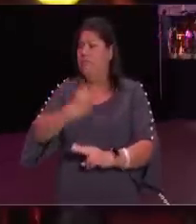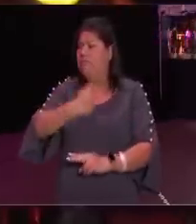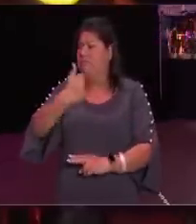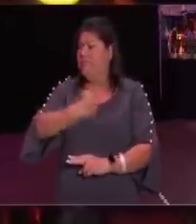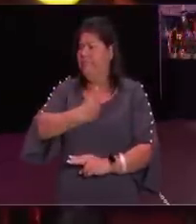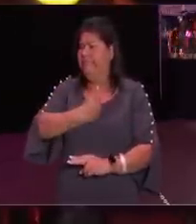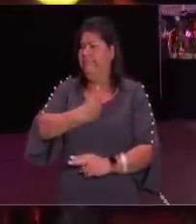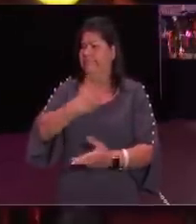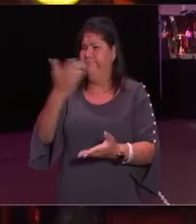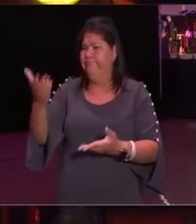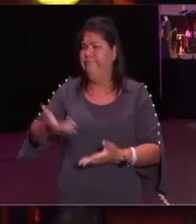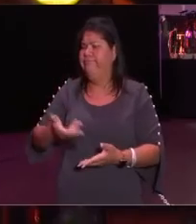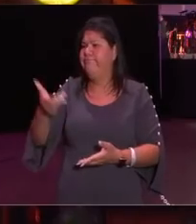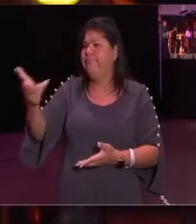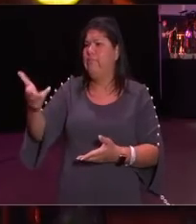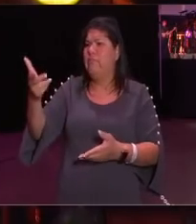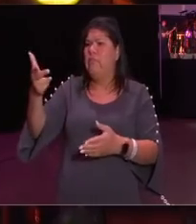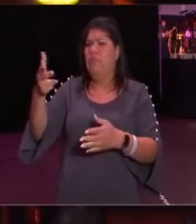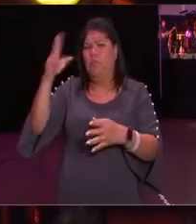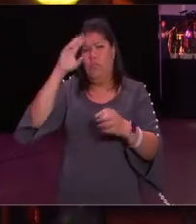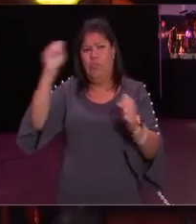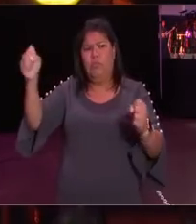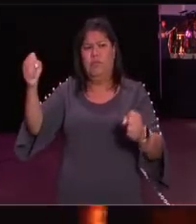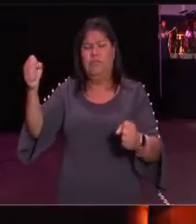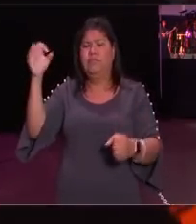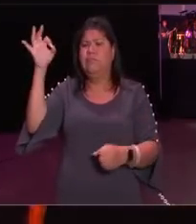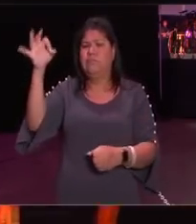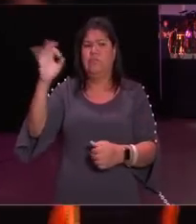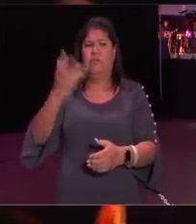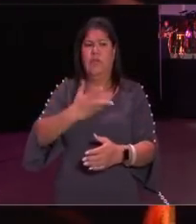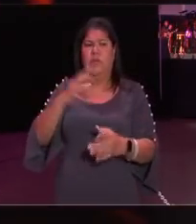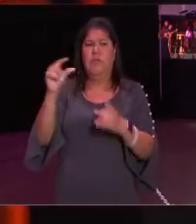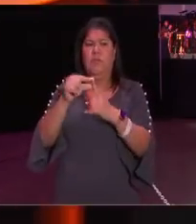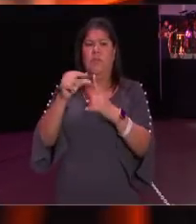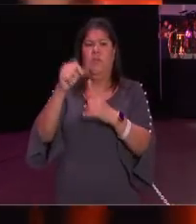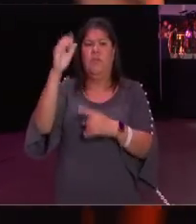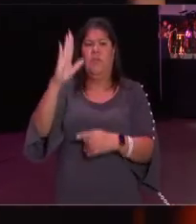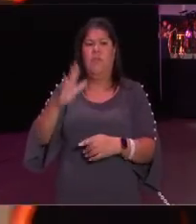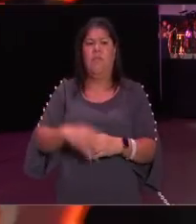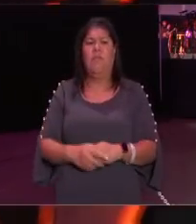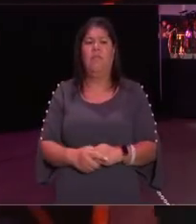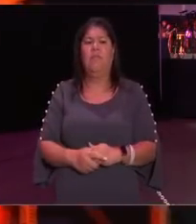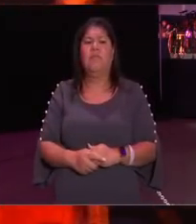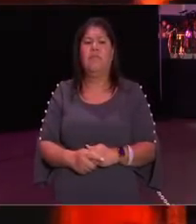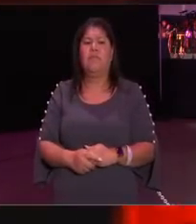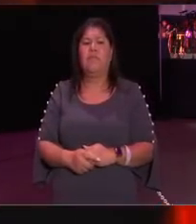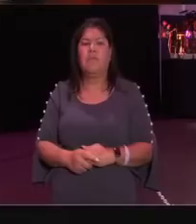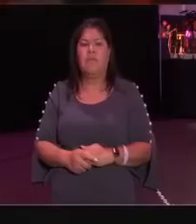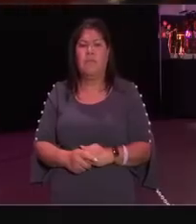this moment to present to you our leader. President, would you come and speak to us the word of the Lord?